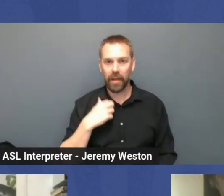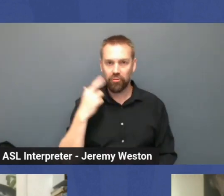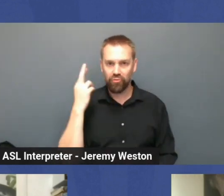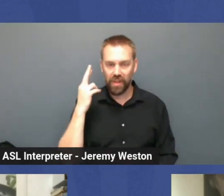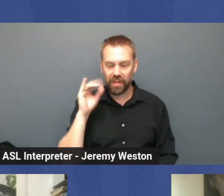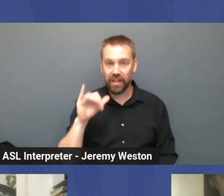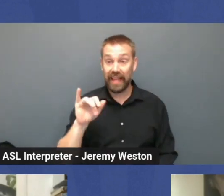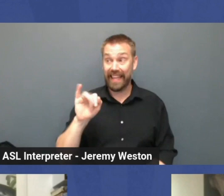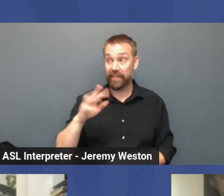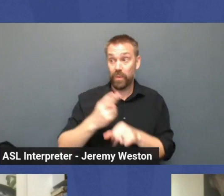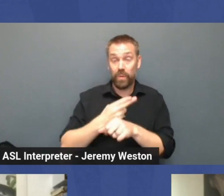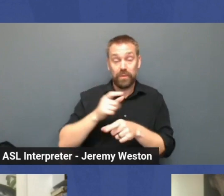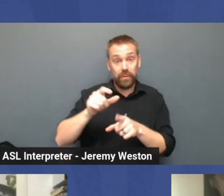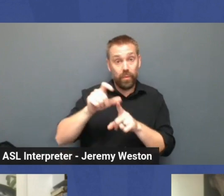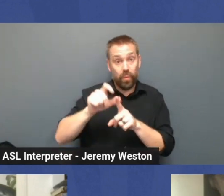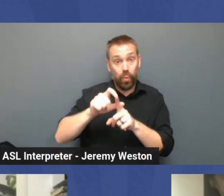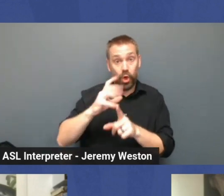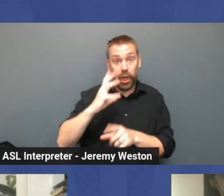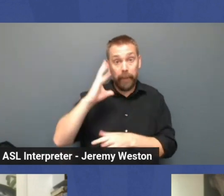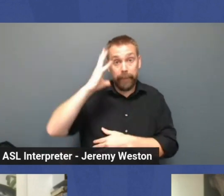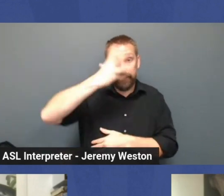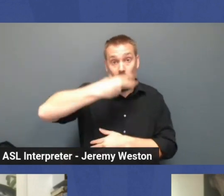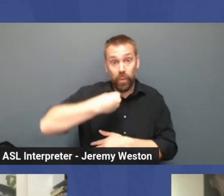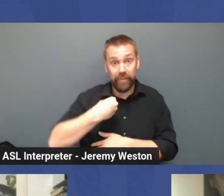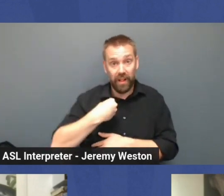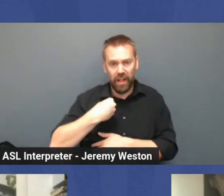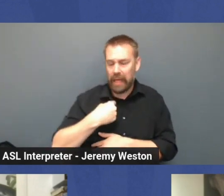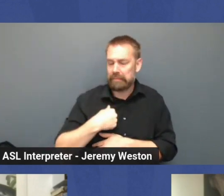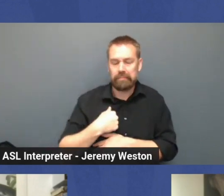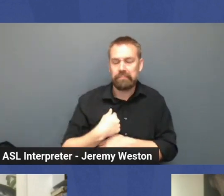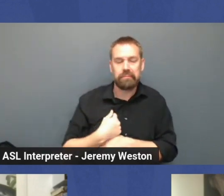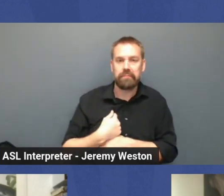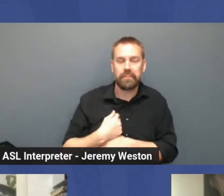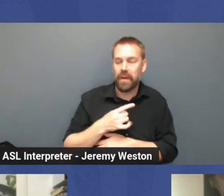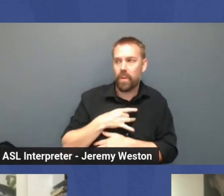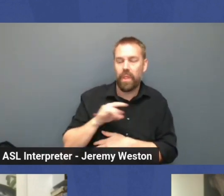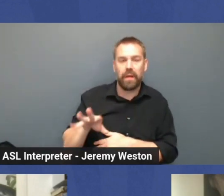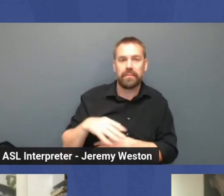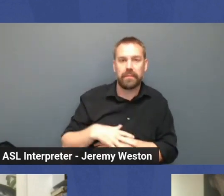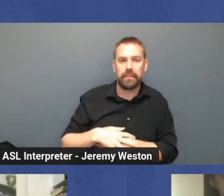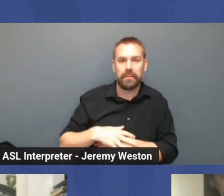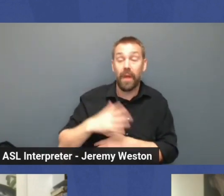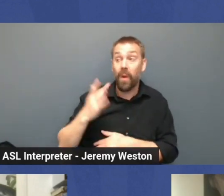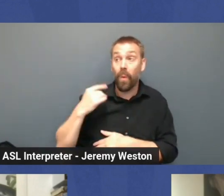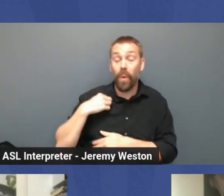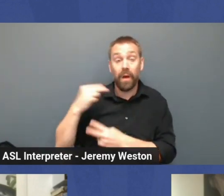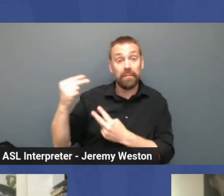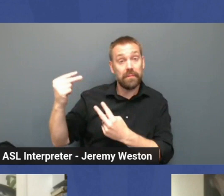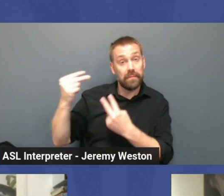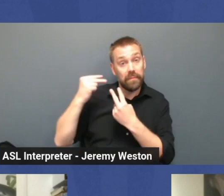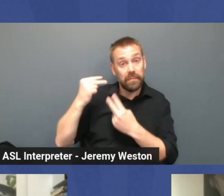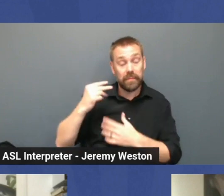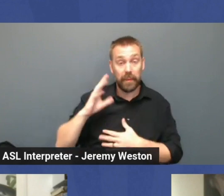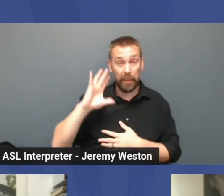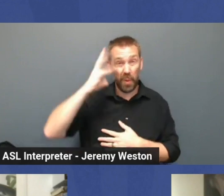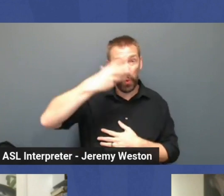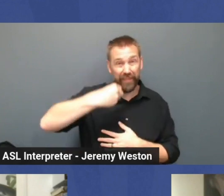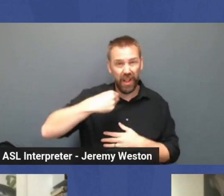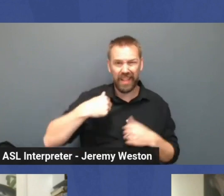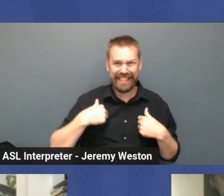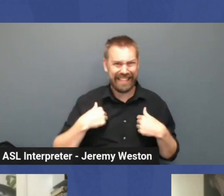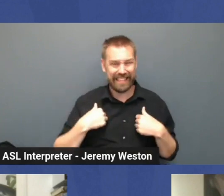It really is one of those compliments that it doesn't make me feel good, because I don't want to be perceived as beautiful. I want to be handsome. I want to